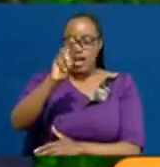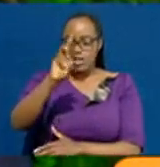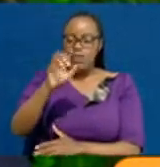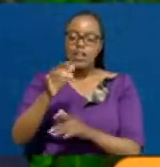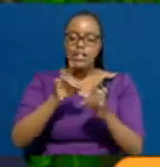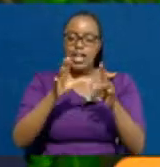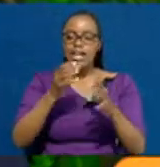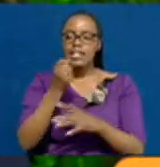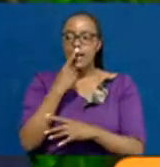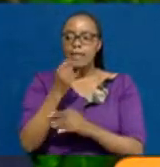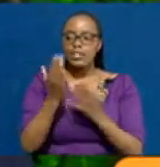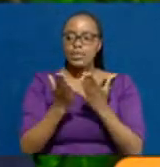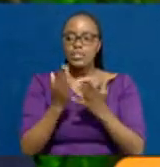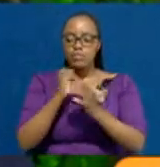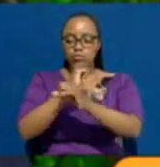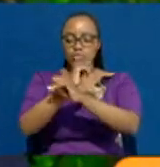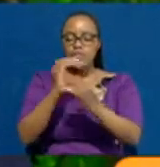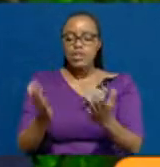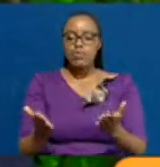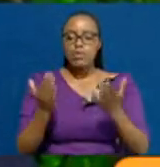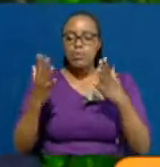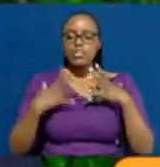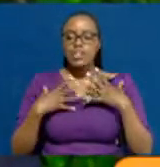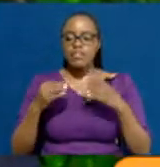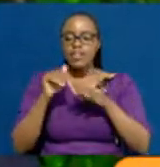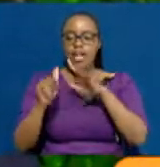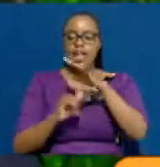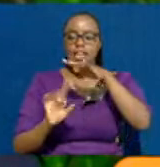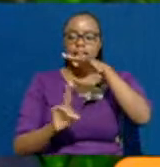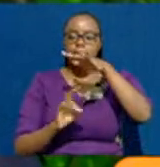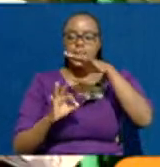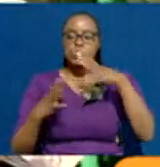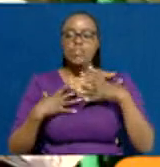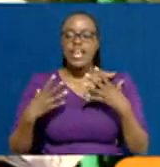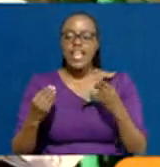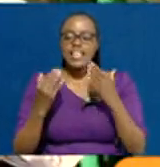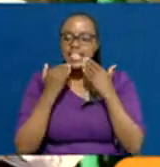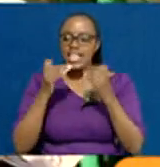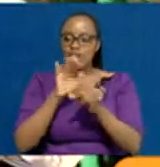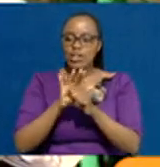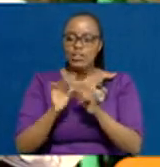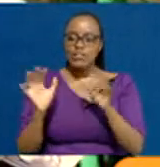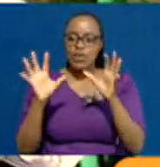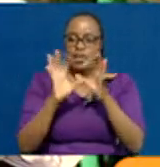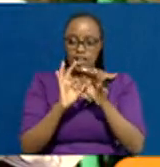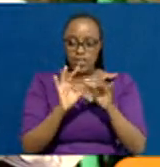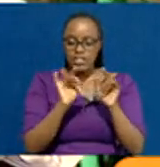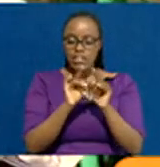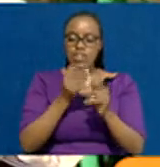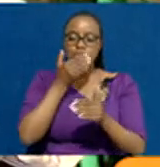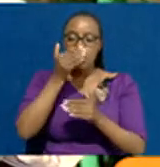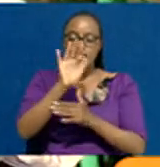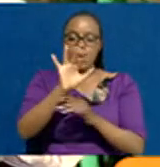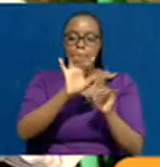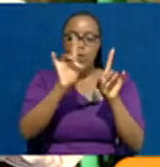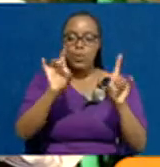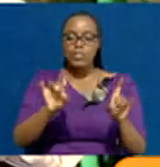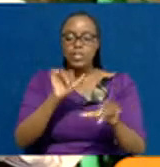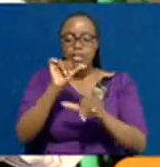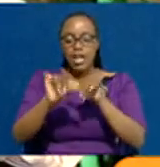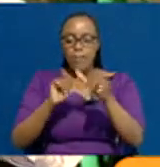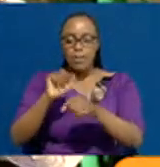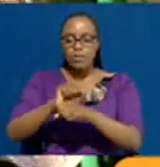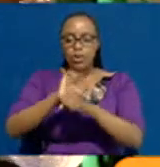Medical Services, Preventative and Promotive Health at the Ministry of Health. Asante sana for making time. They will get to answer all your questions in regards to the